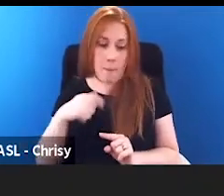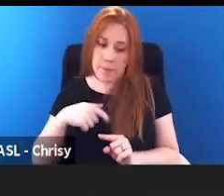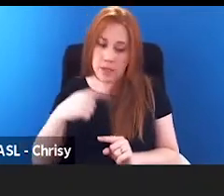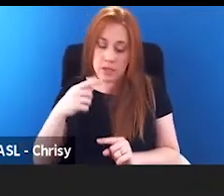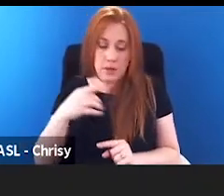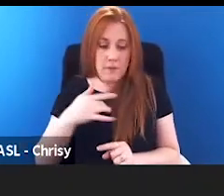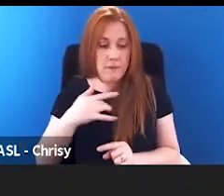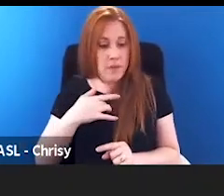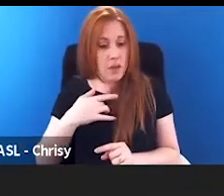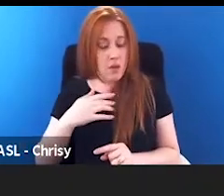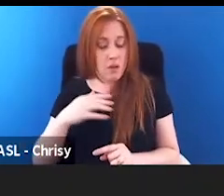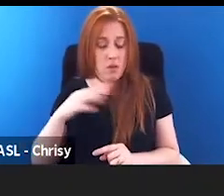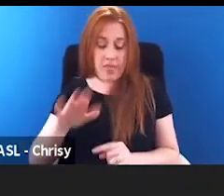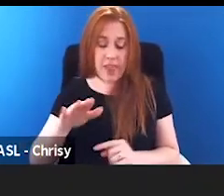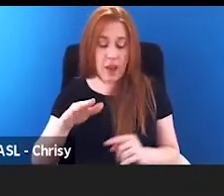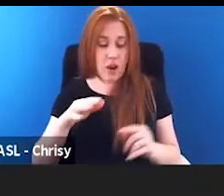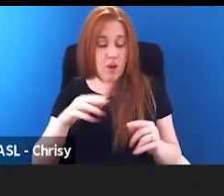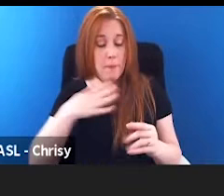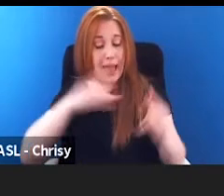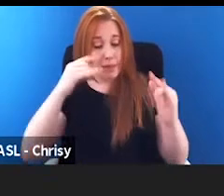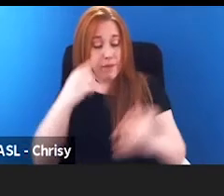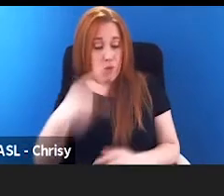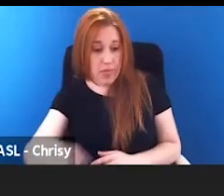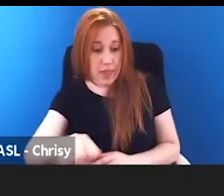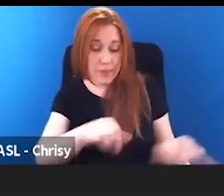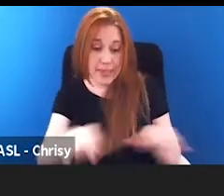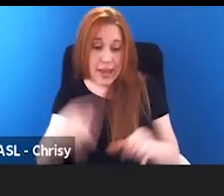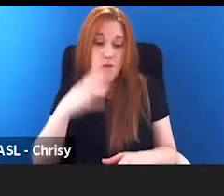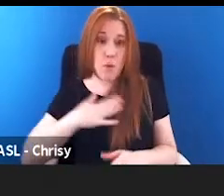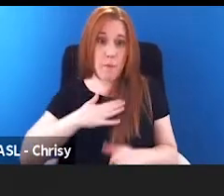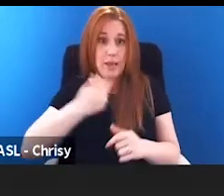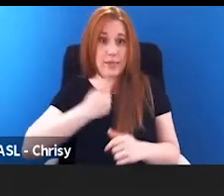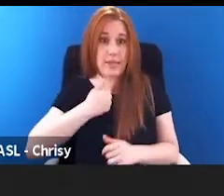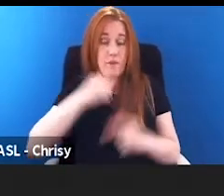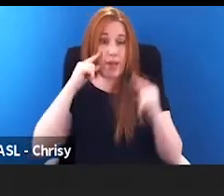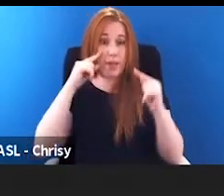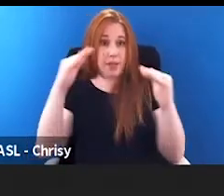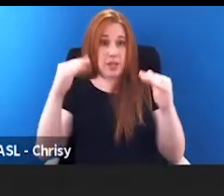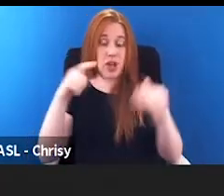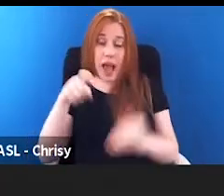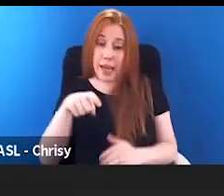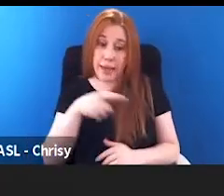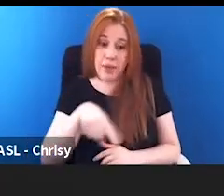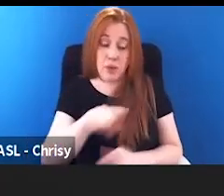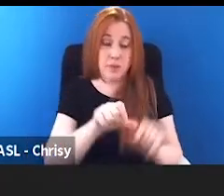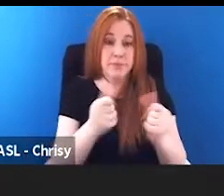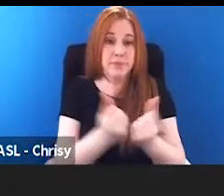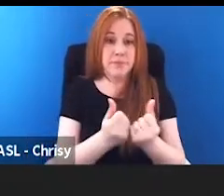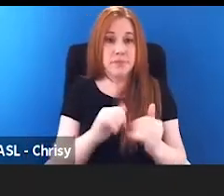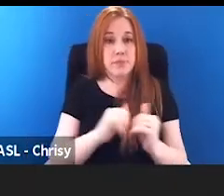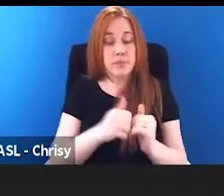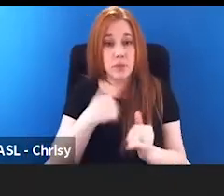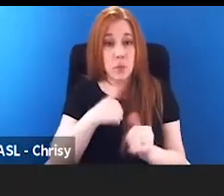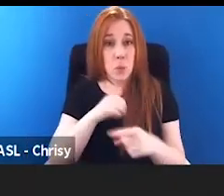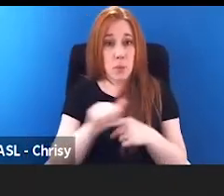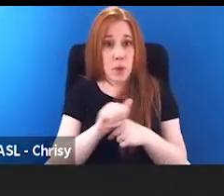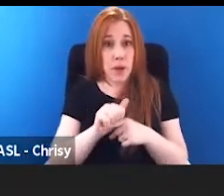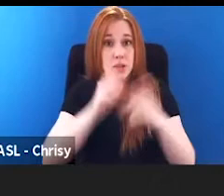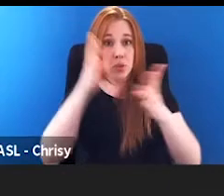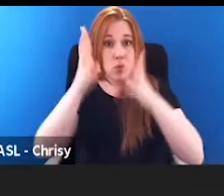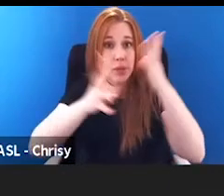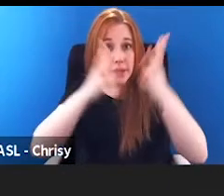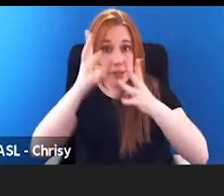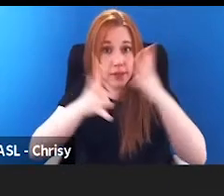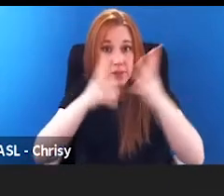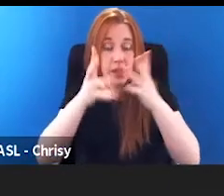would hold myself. And so I need for these agencies and the way we practice creativity